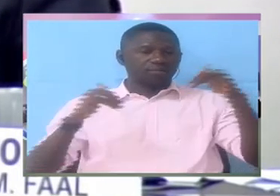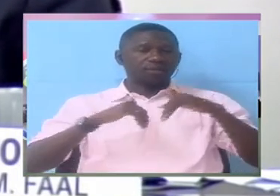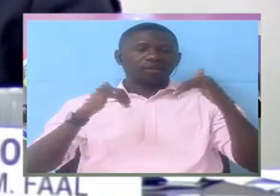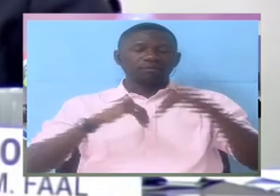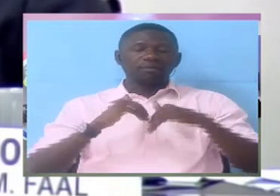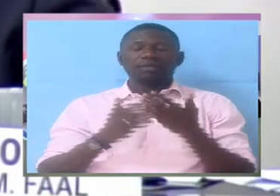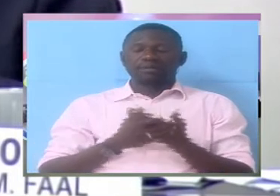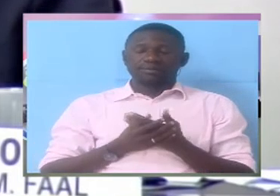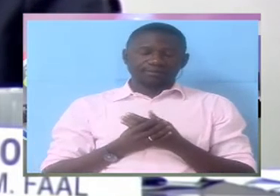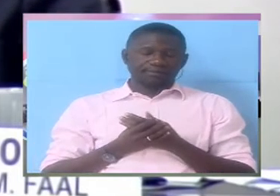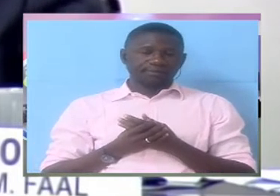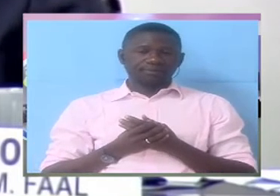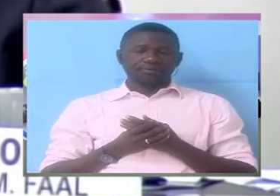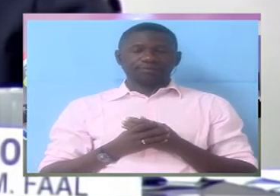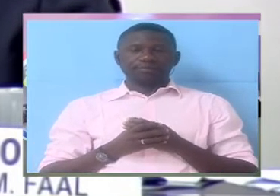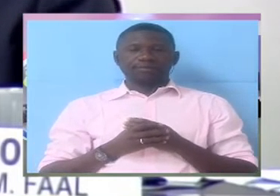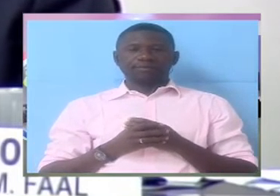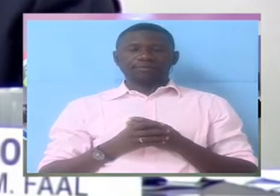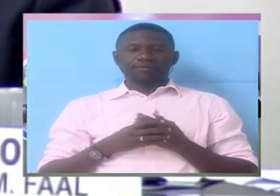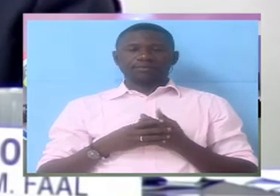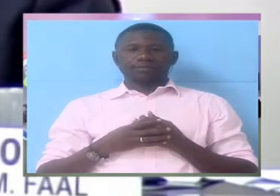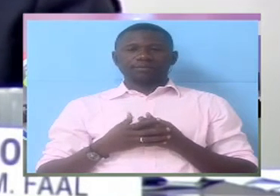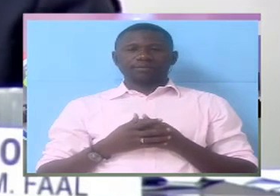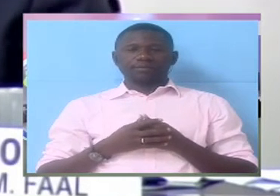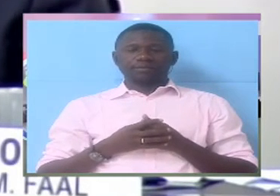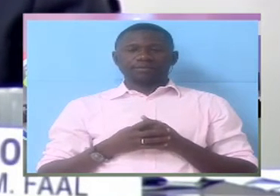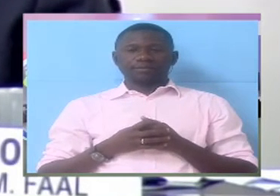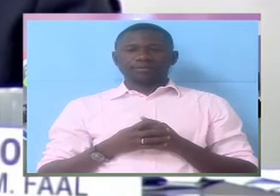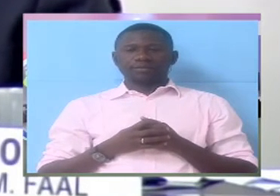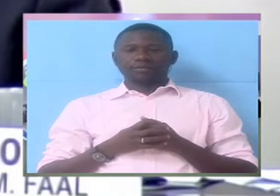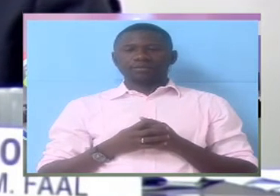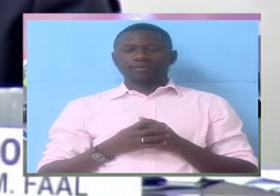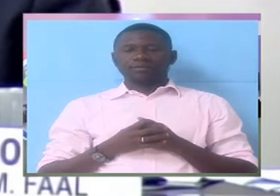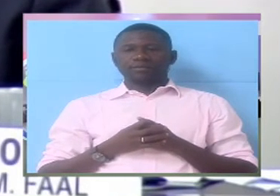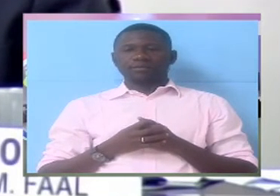holding a meeting. He said